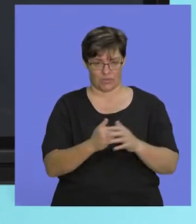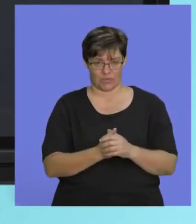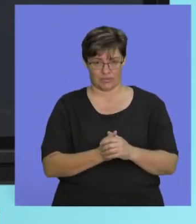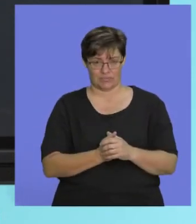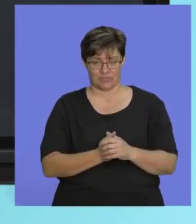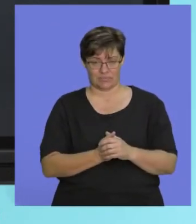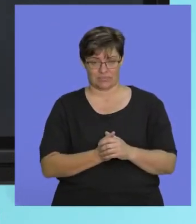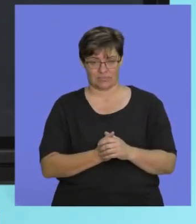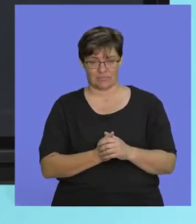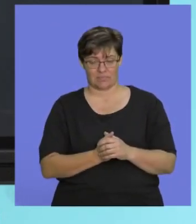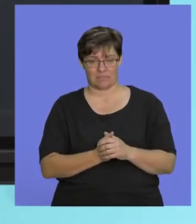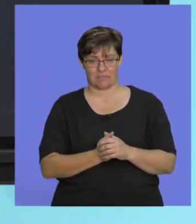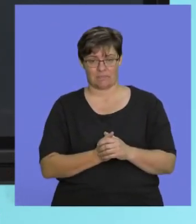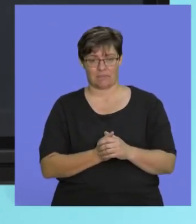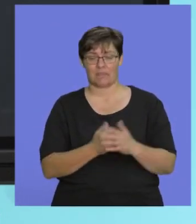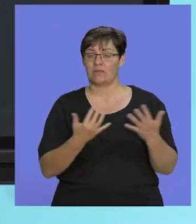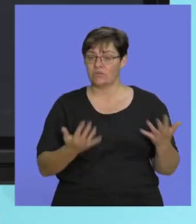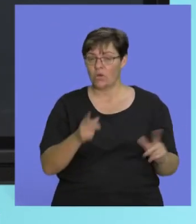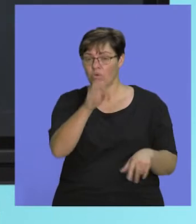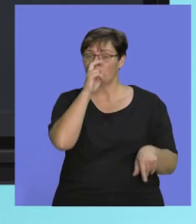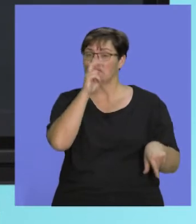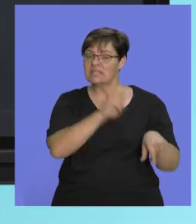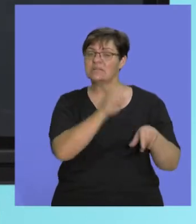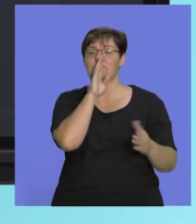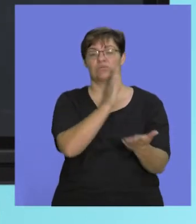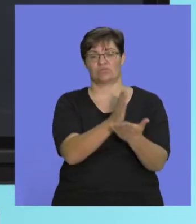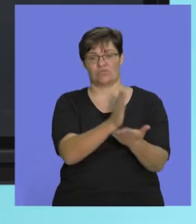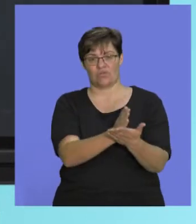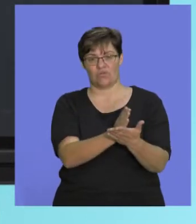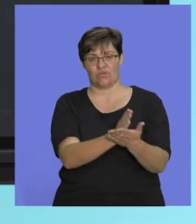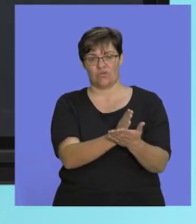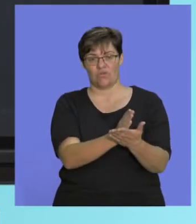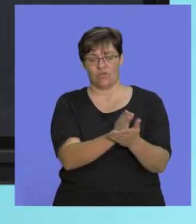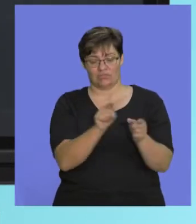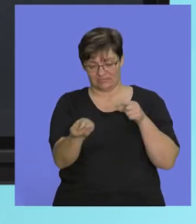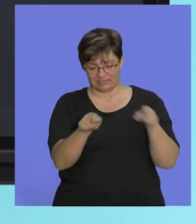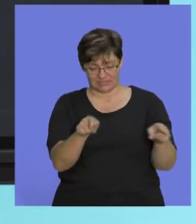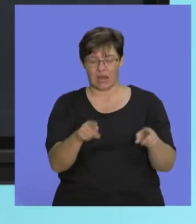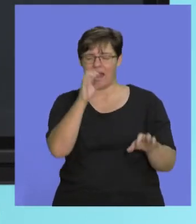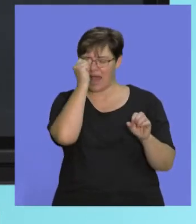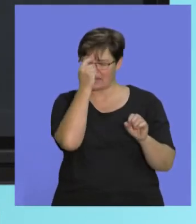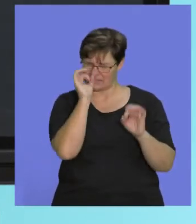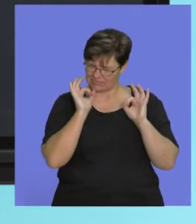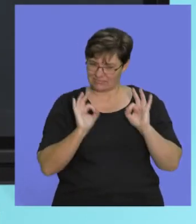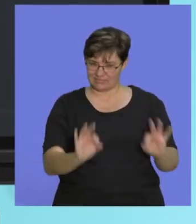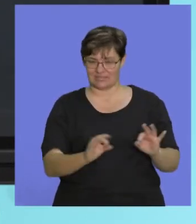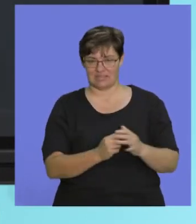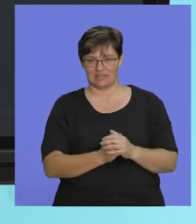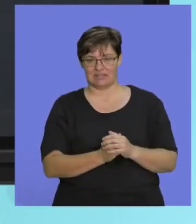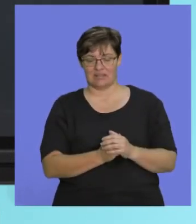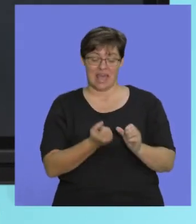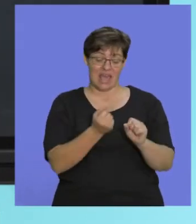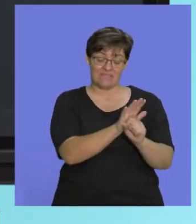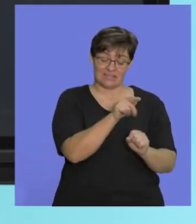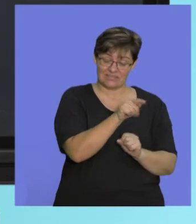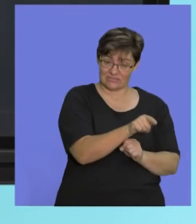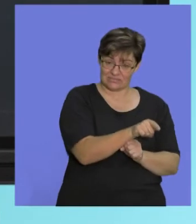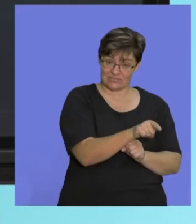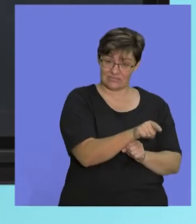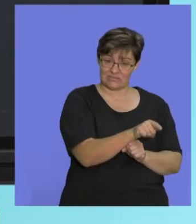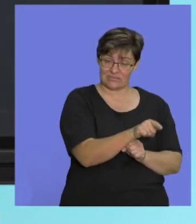to be after a certain period of time. So you need to make sure that you understand this properly, please.